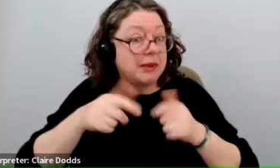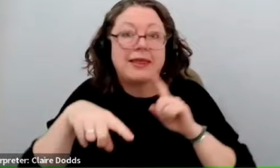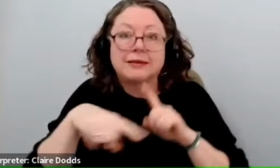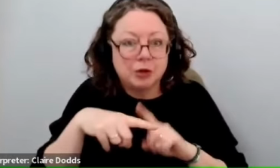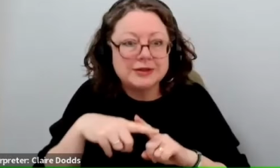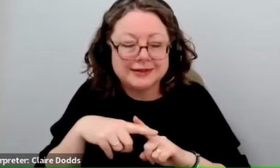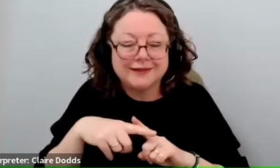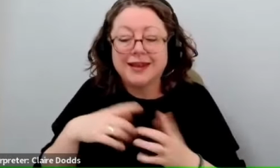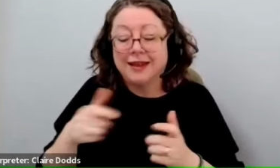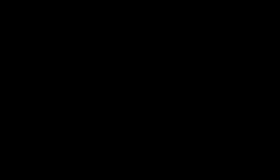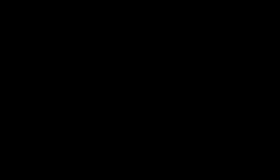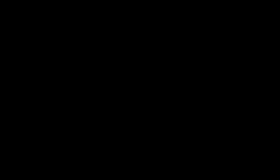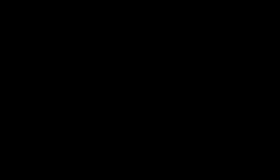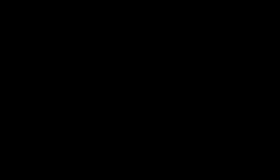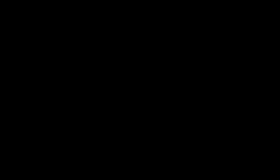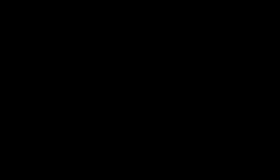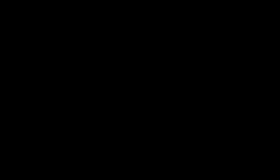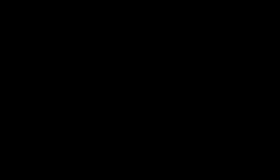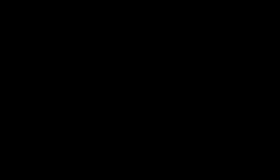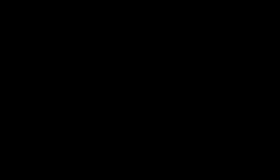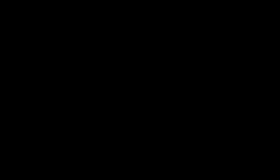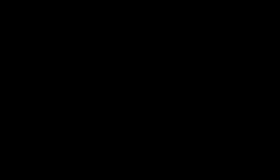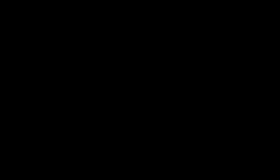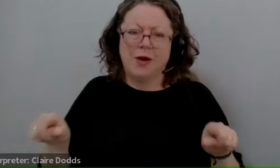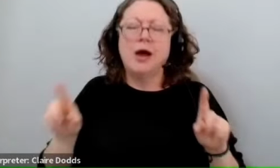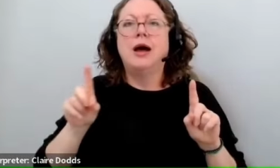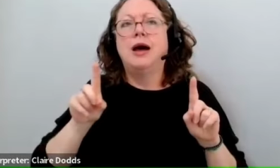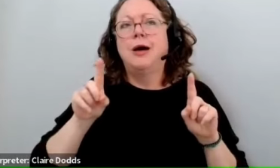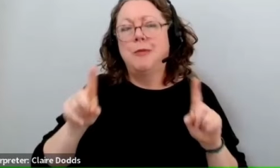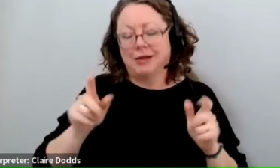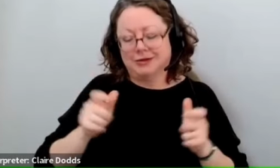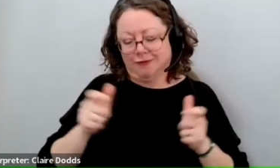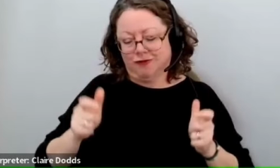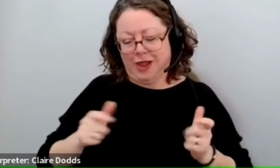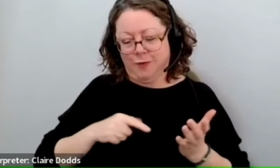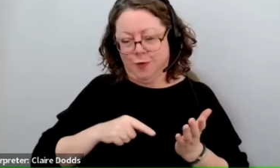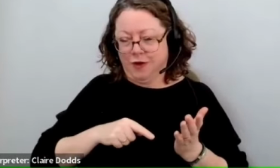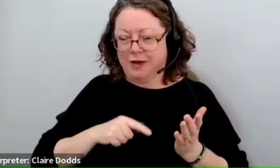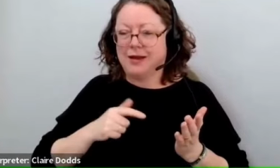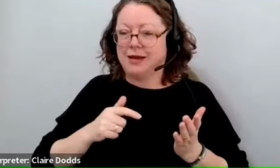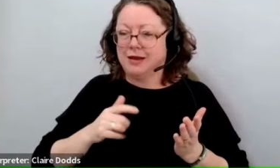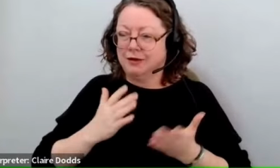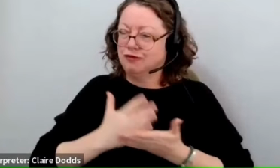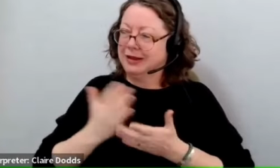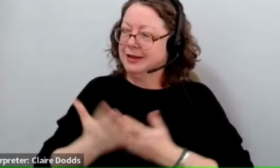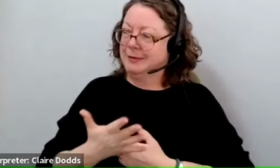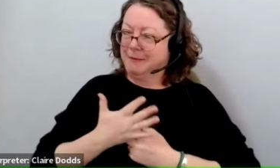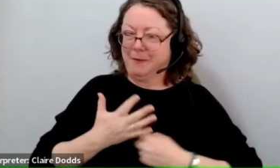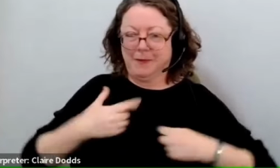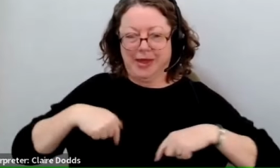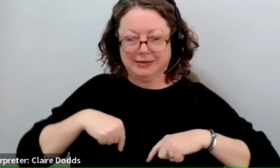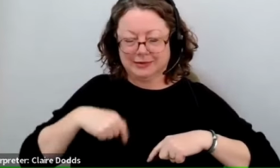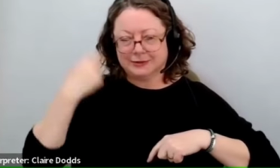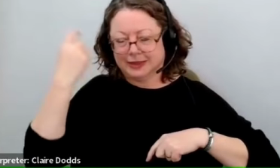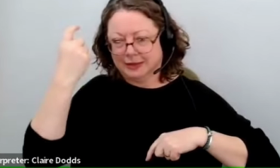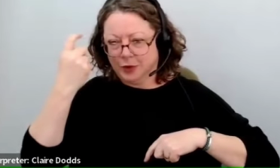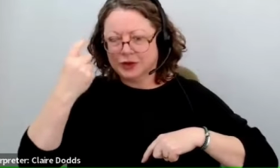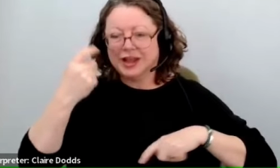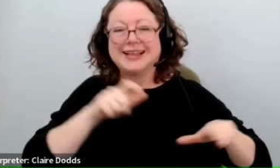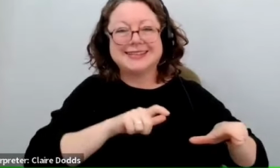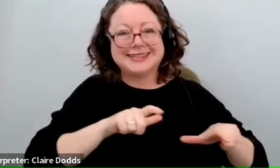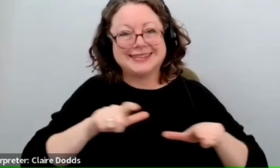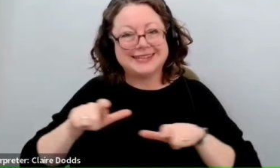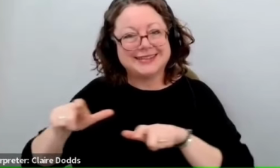of variation there in a positive way. One of the beauties of this new framework is it forces us to look